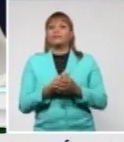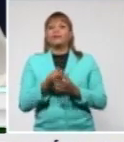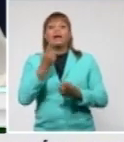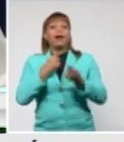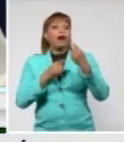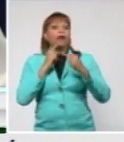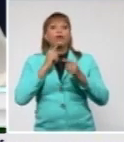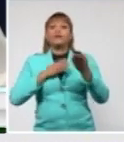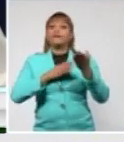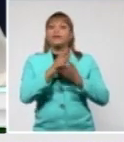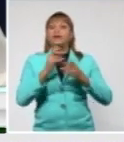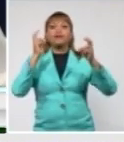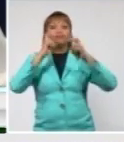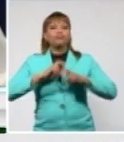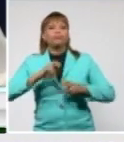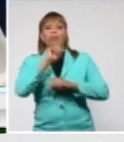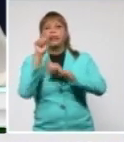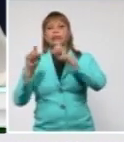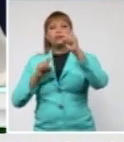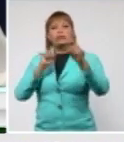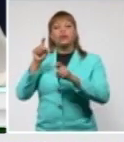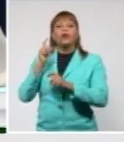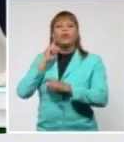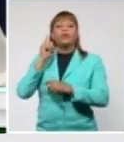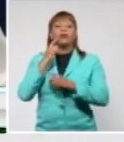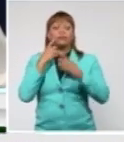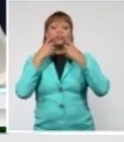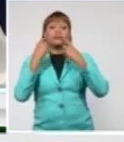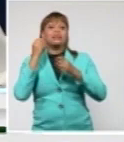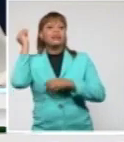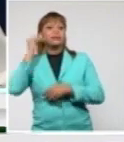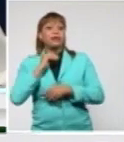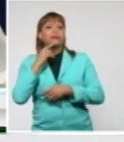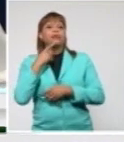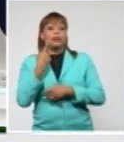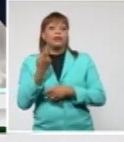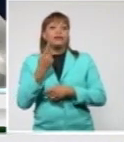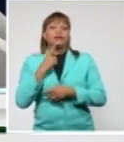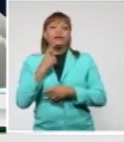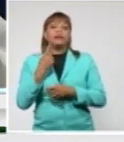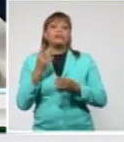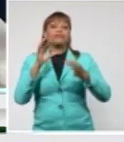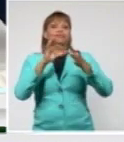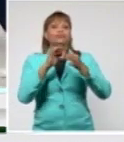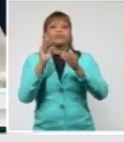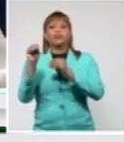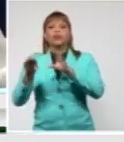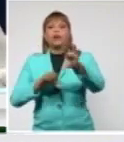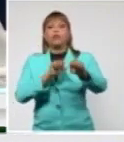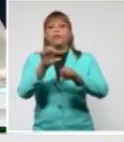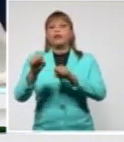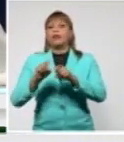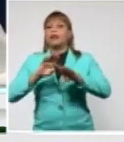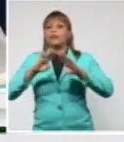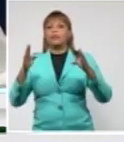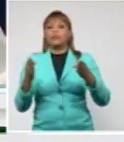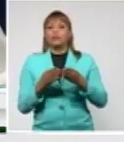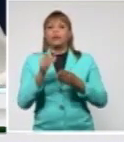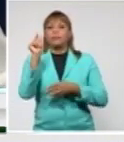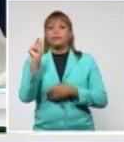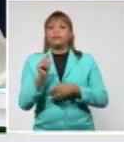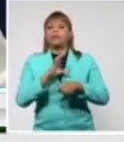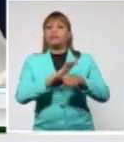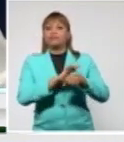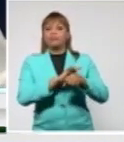tested positive for COVID-19 yesterday are between 20 and 39 years of age. 14 are